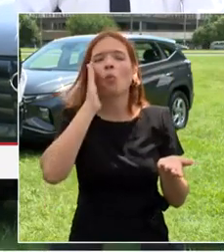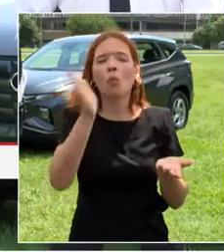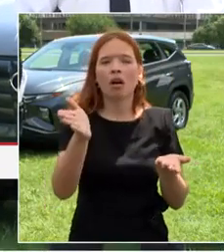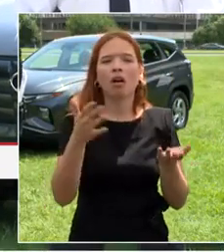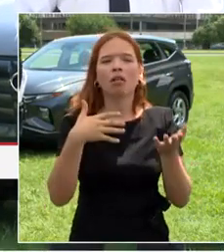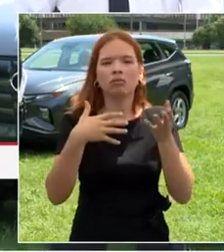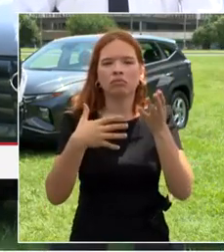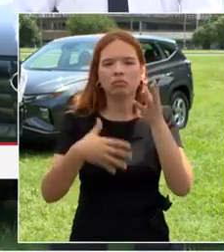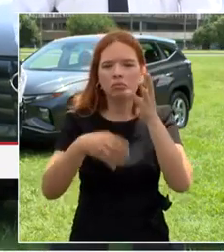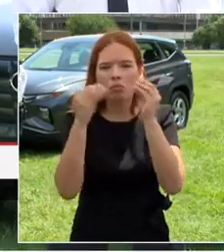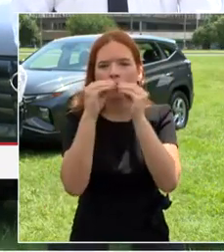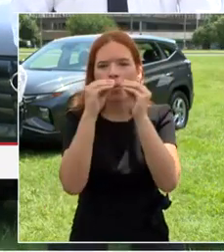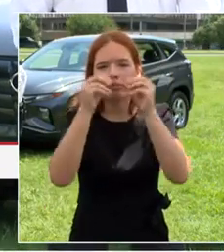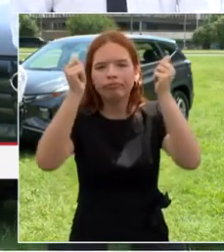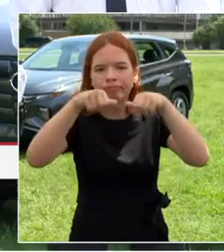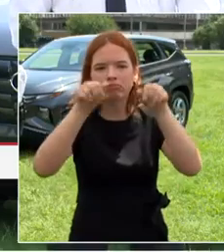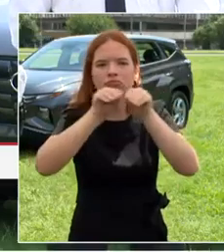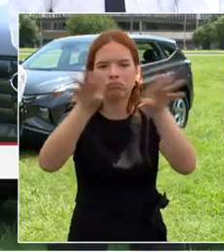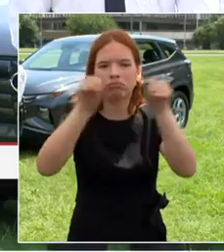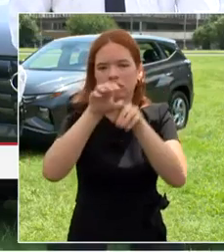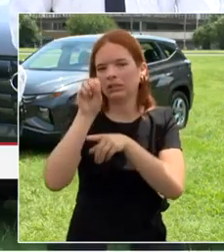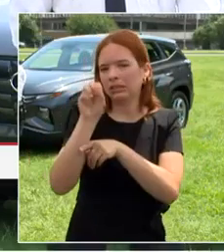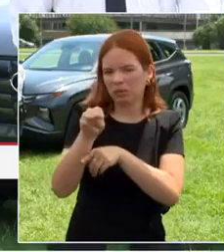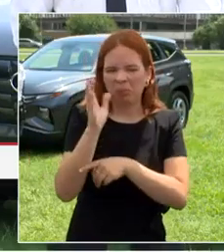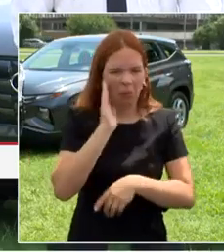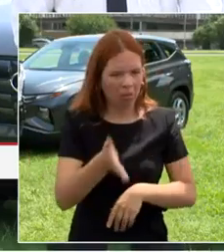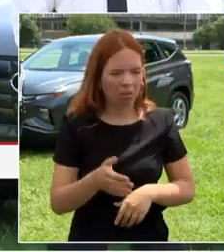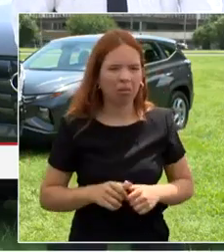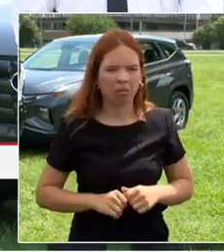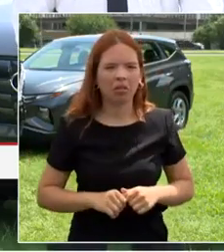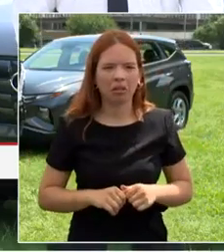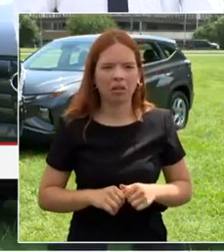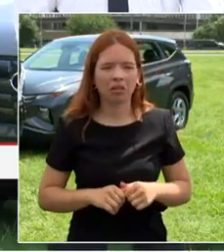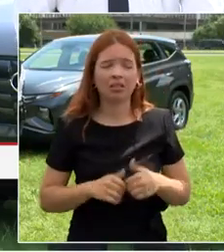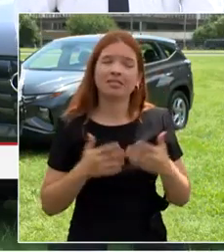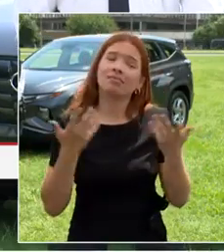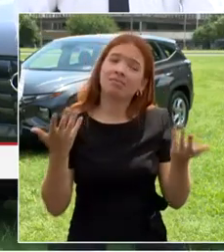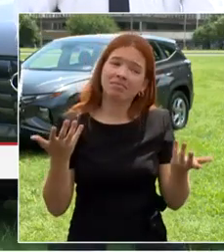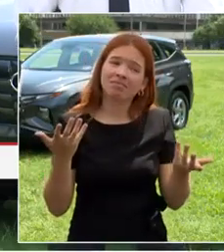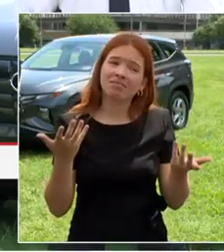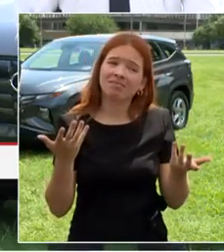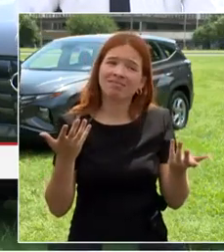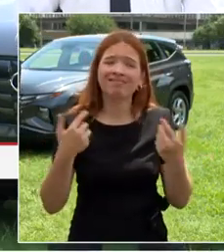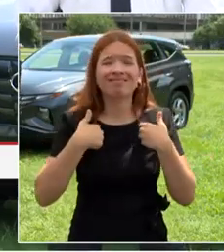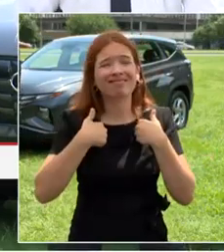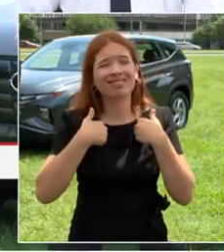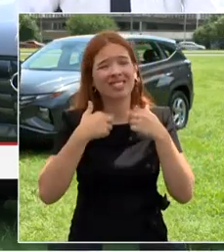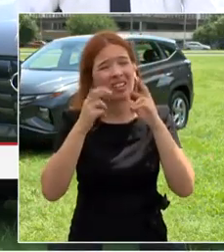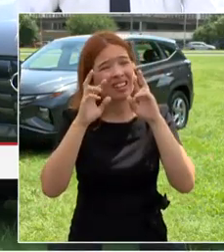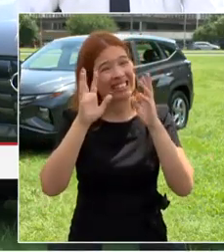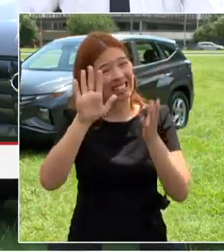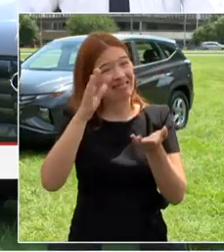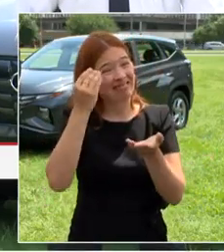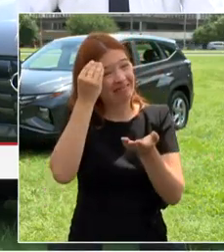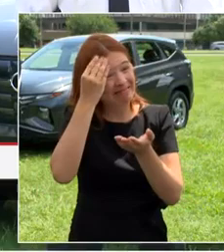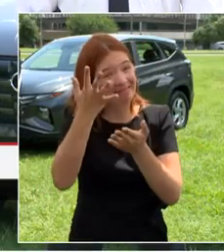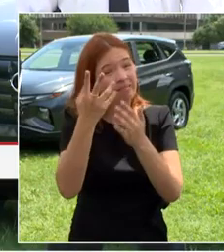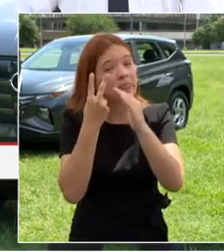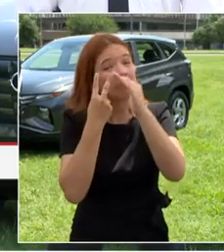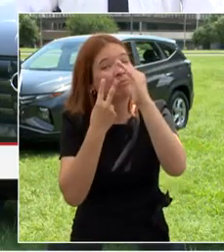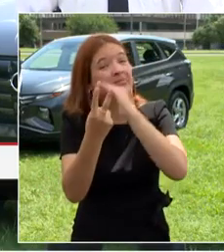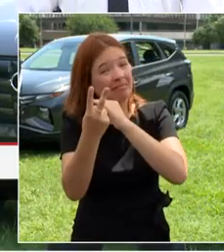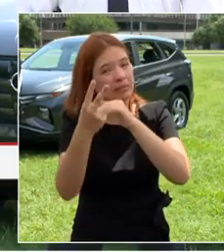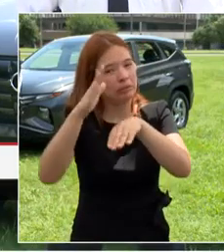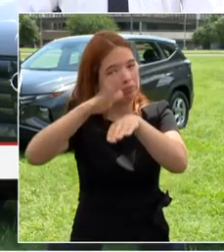that we are actually expecting very extreme heat later this week. And so I just want to make sure